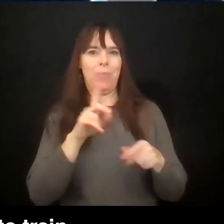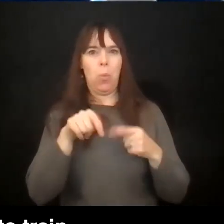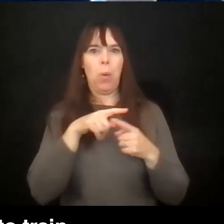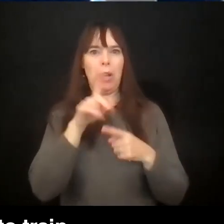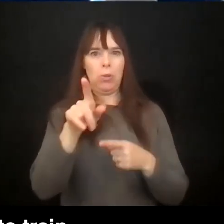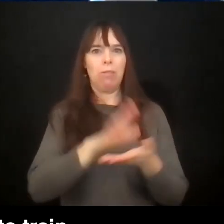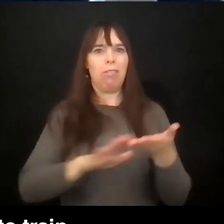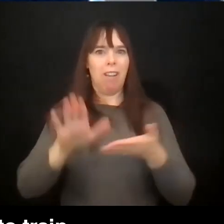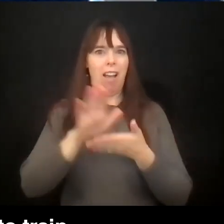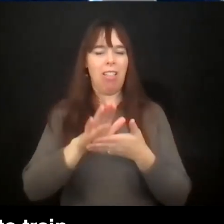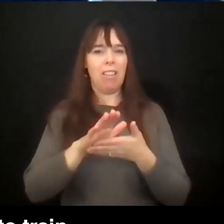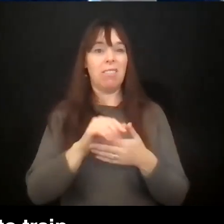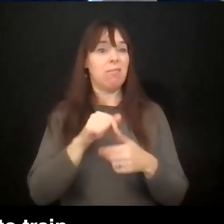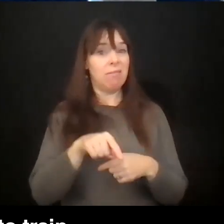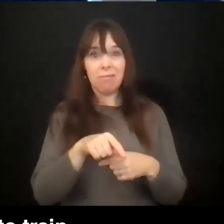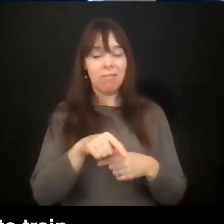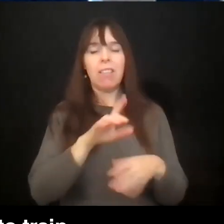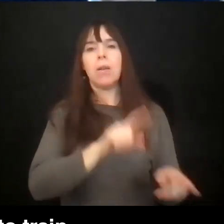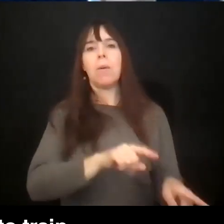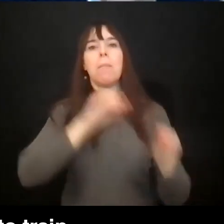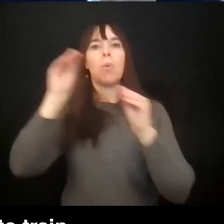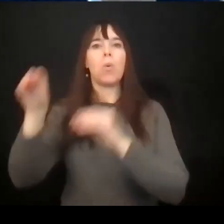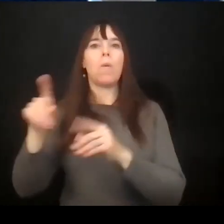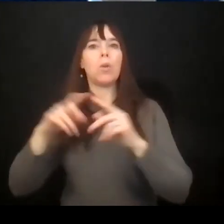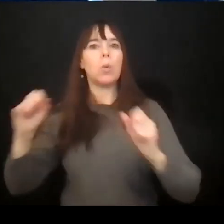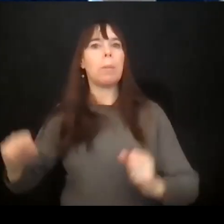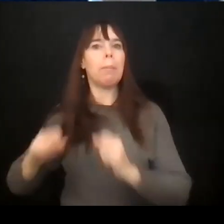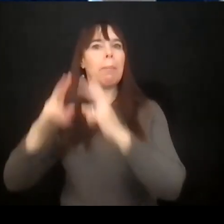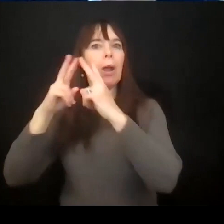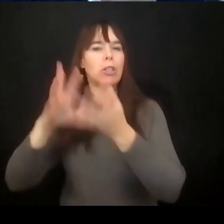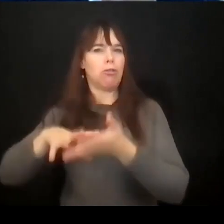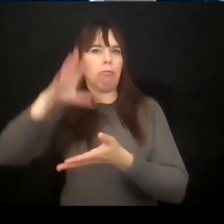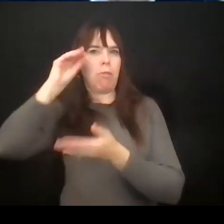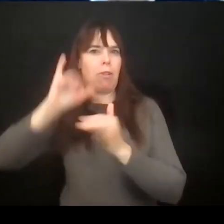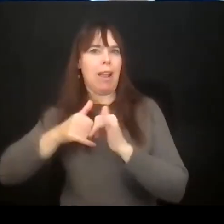she went to Paris to train.